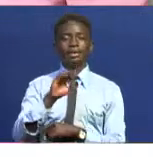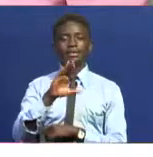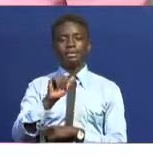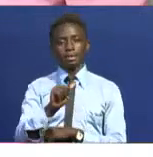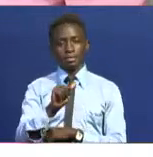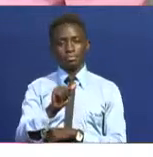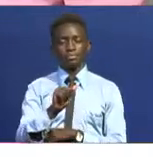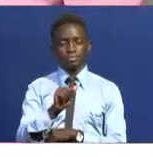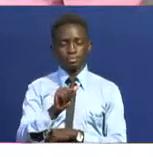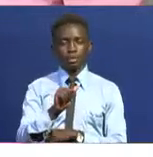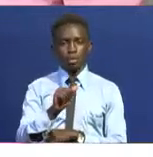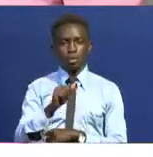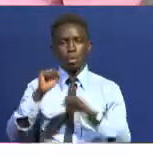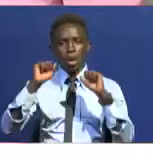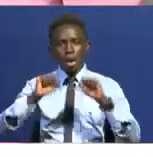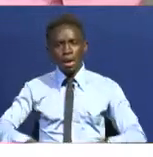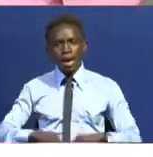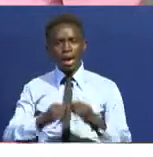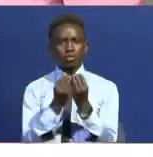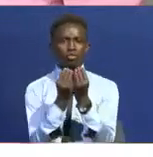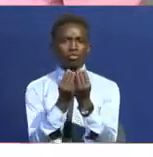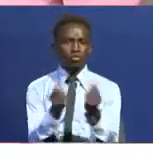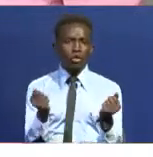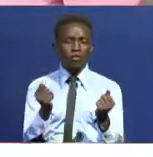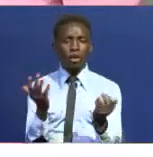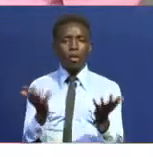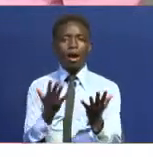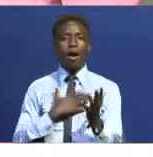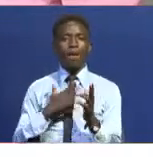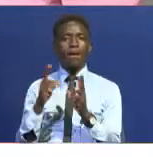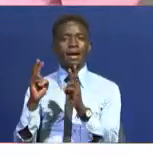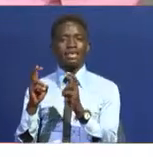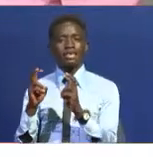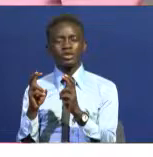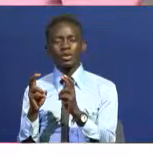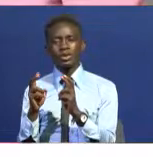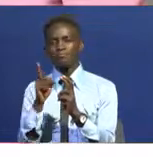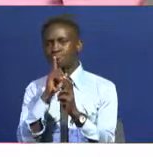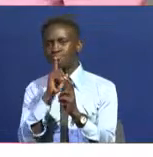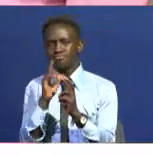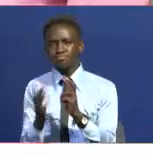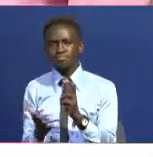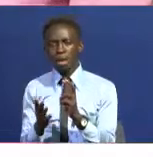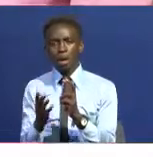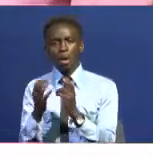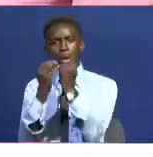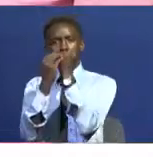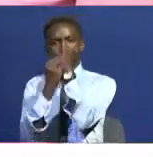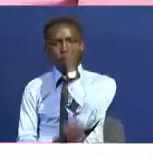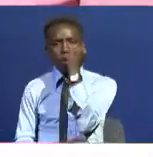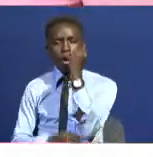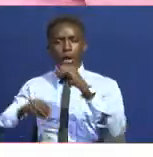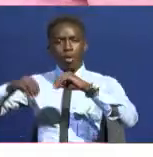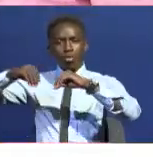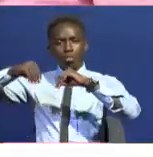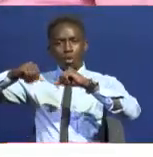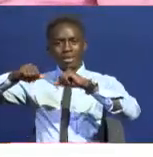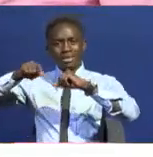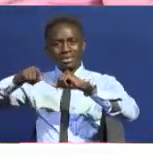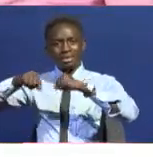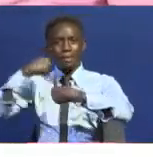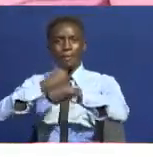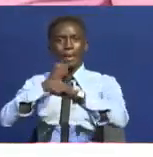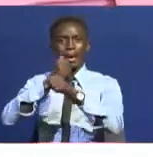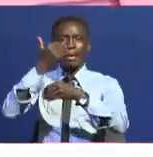to be able to address issues of incidents of poor quality, which sometimes leads to buildings collapsing or